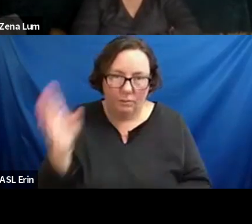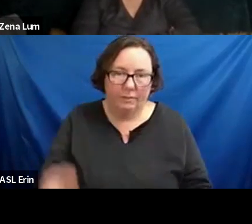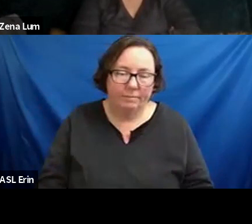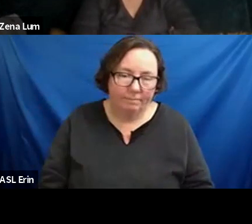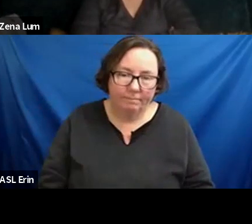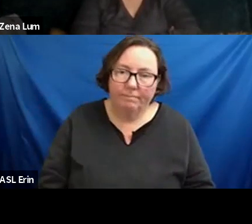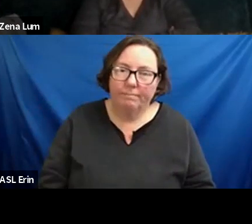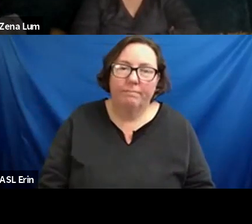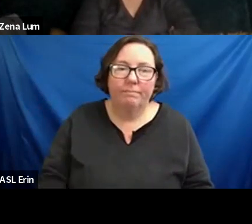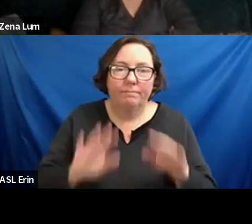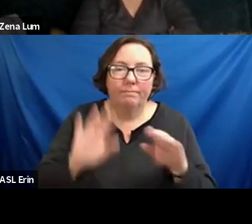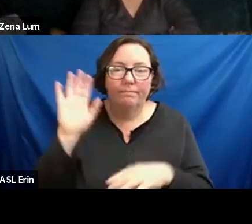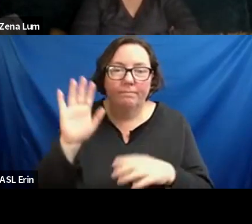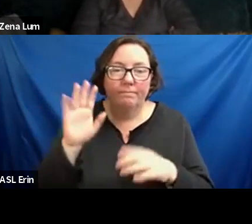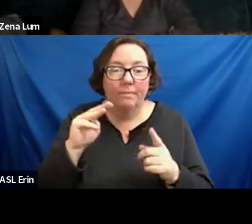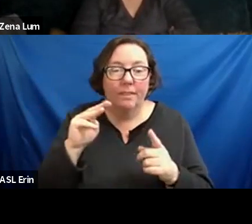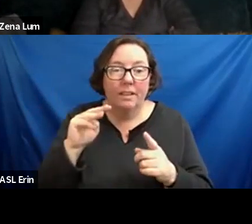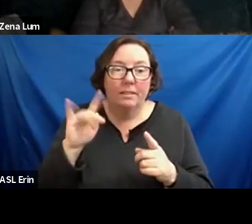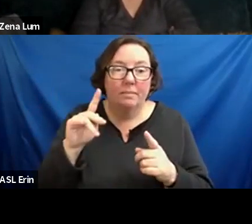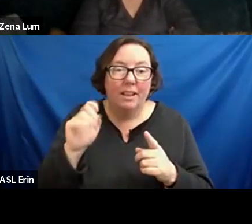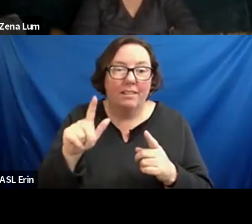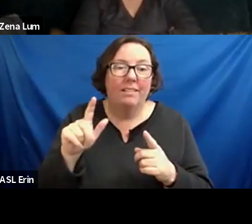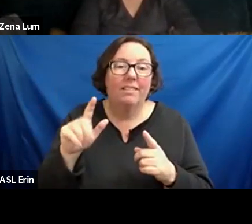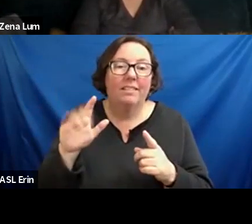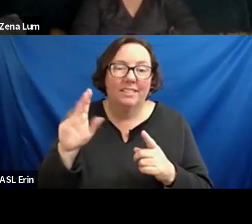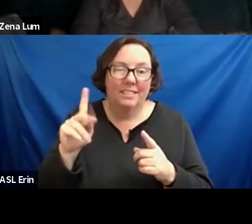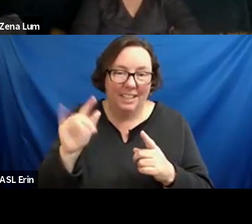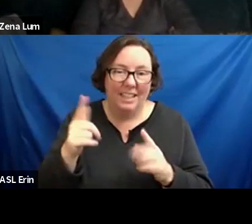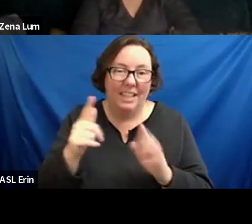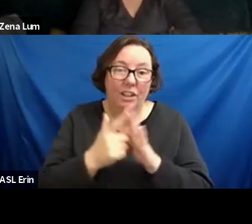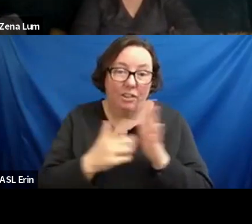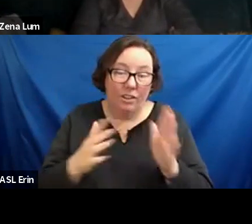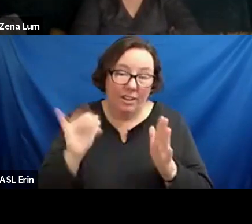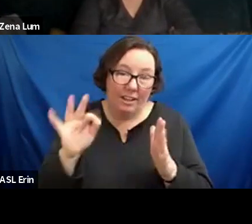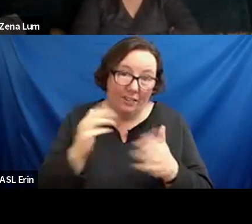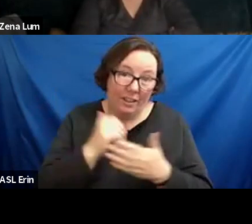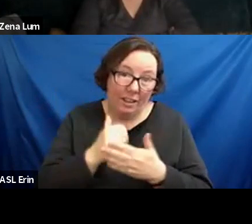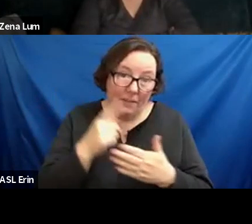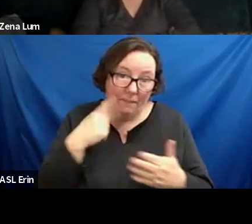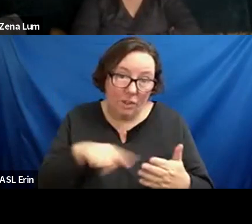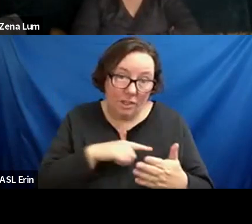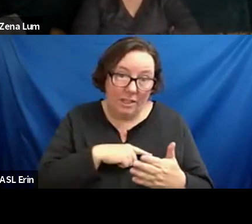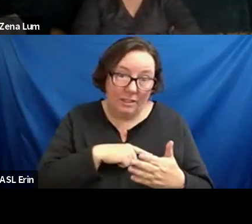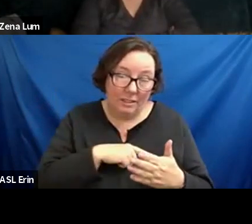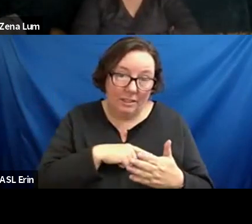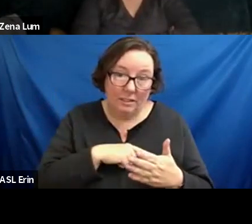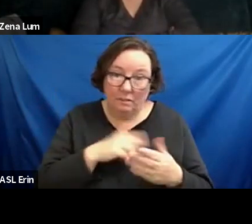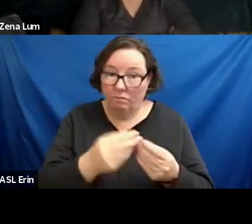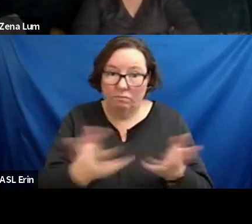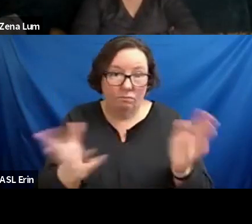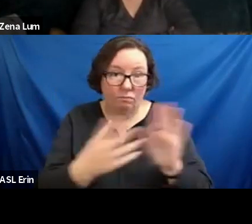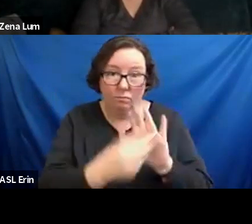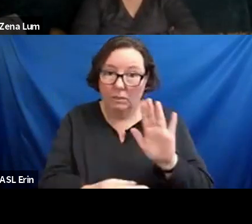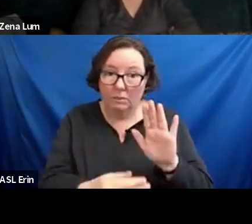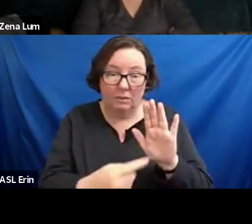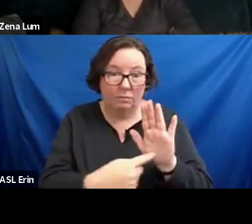Great, Mr. Comclass, this is Michael Keating. If this would be helpful for us to furnish to anyone who can circulate it to